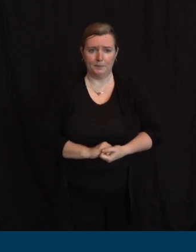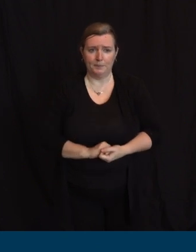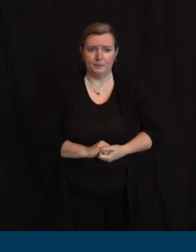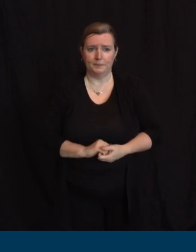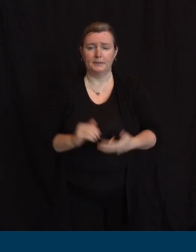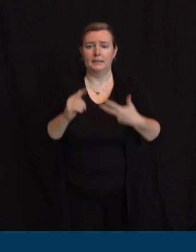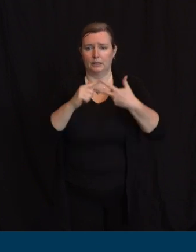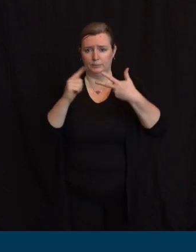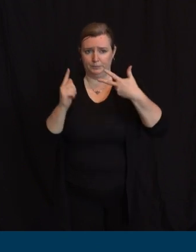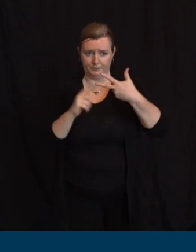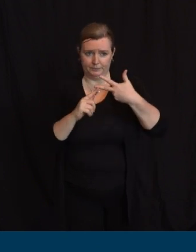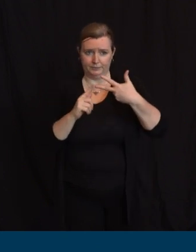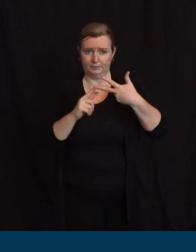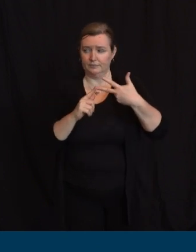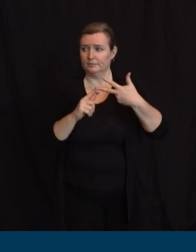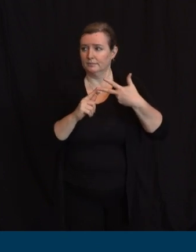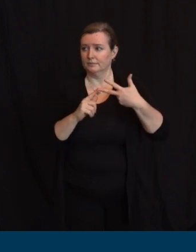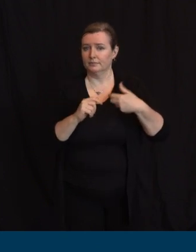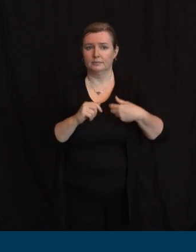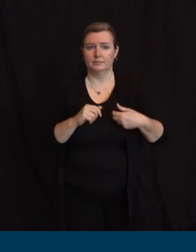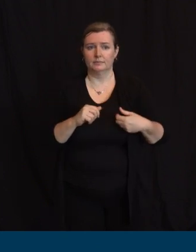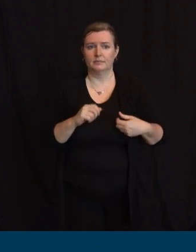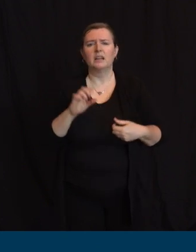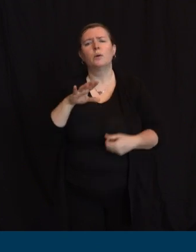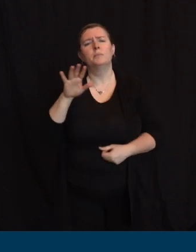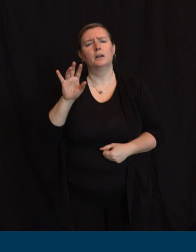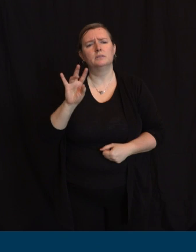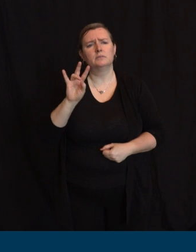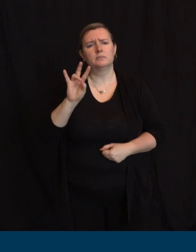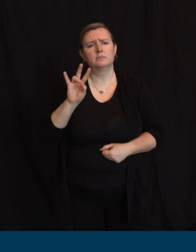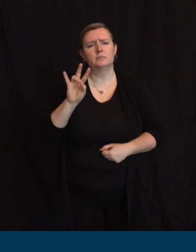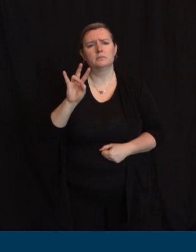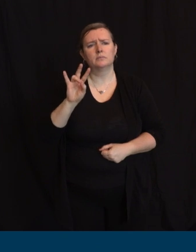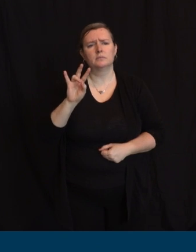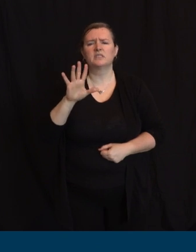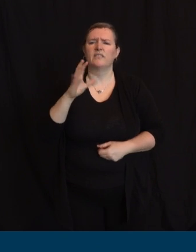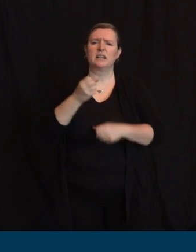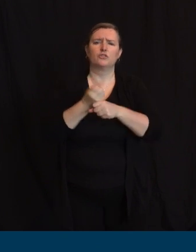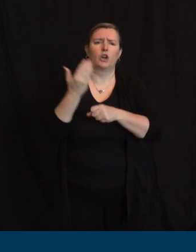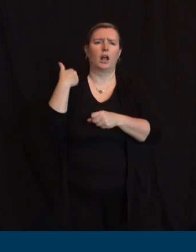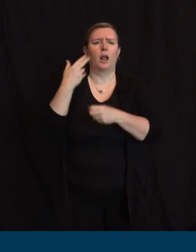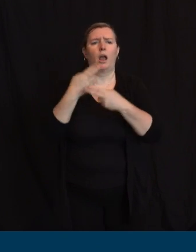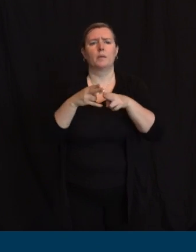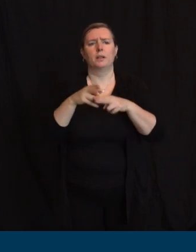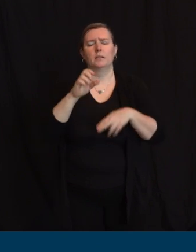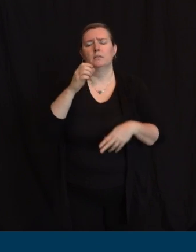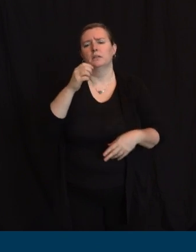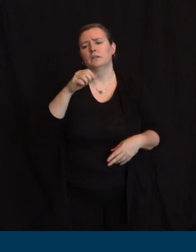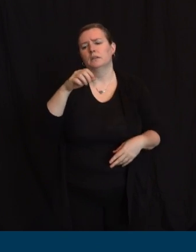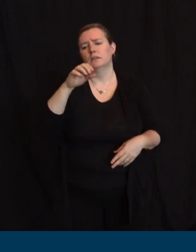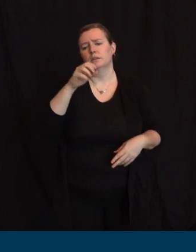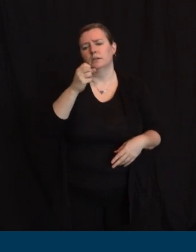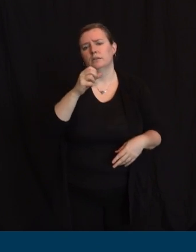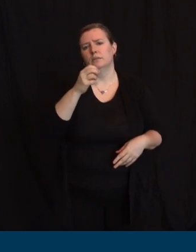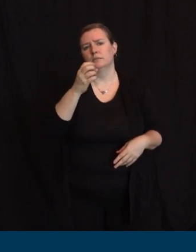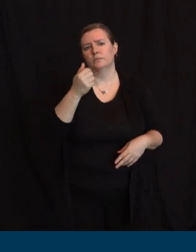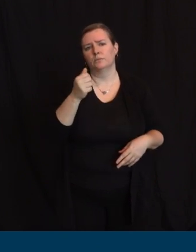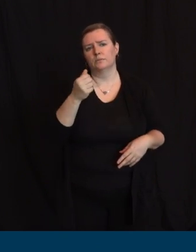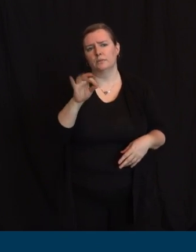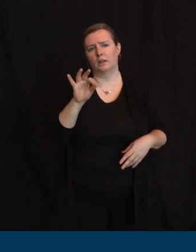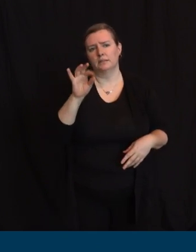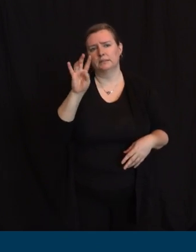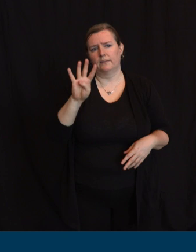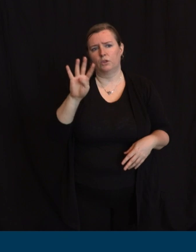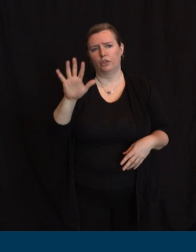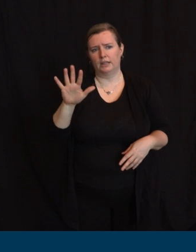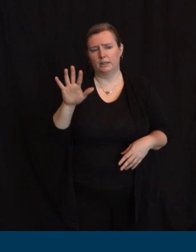75 years ago yesterday, on April 15th, 1945, the Bergen-Belsen